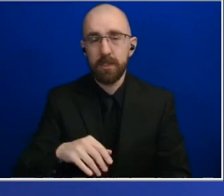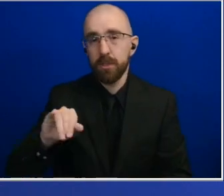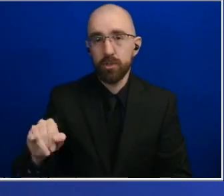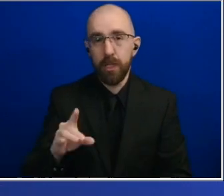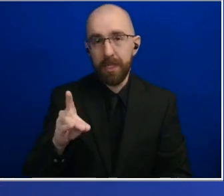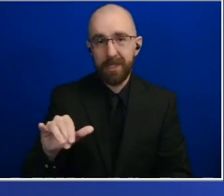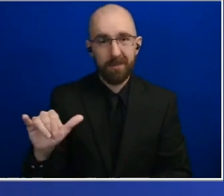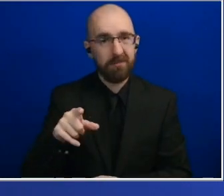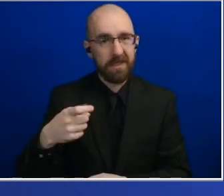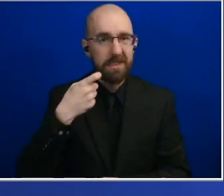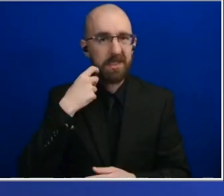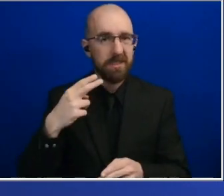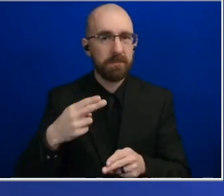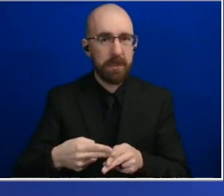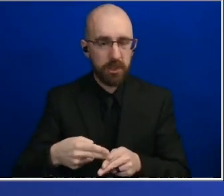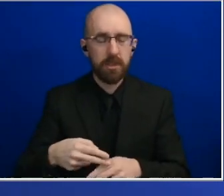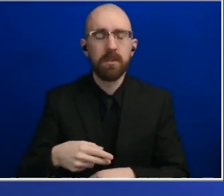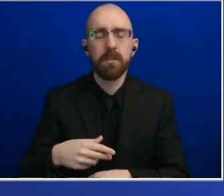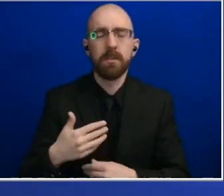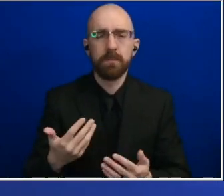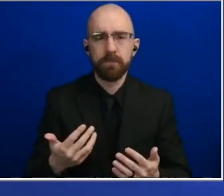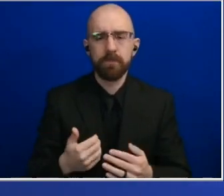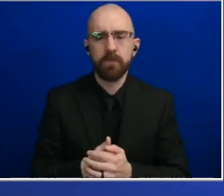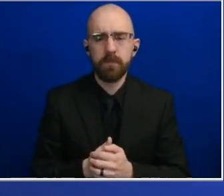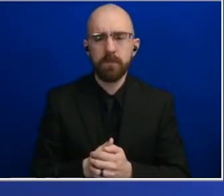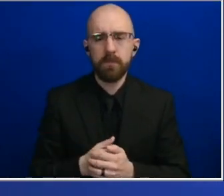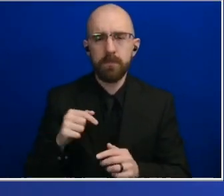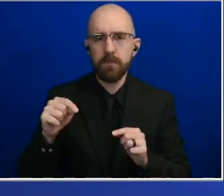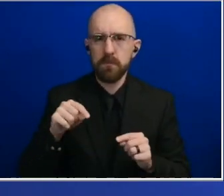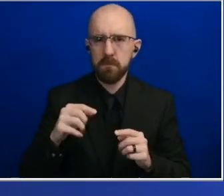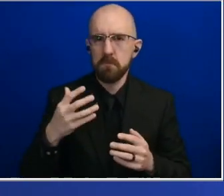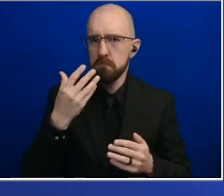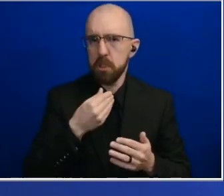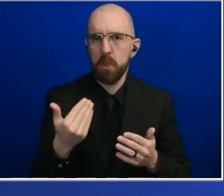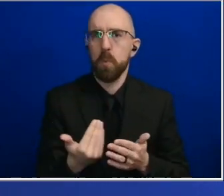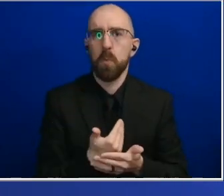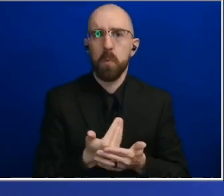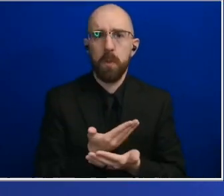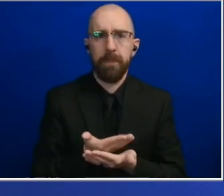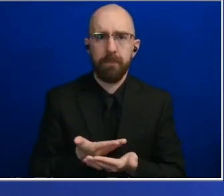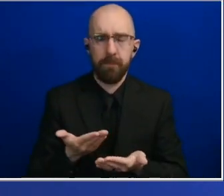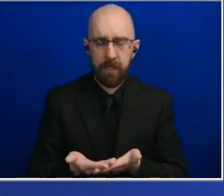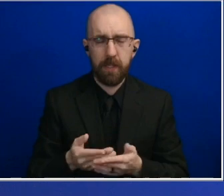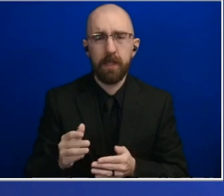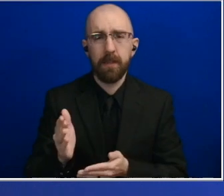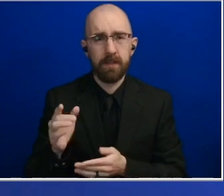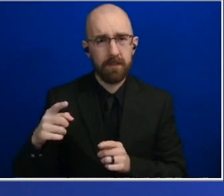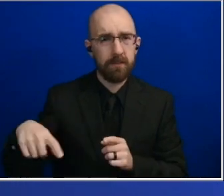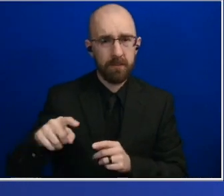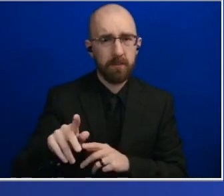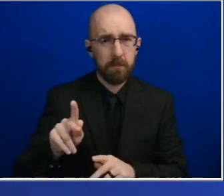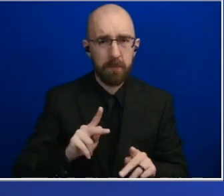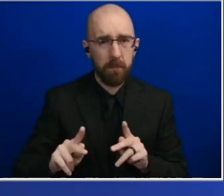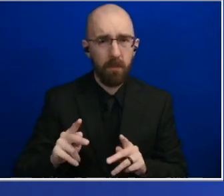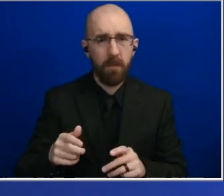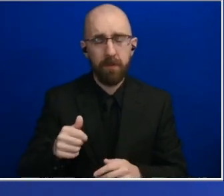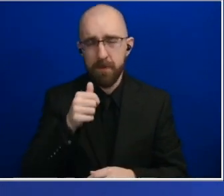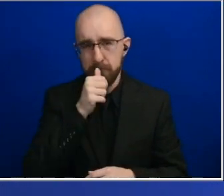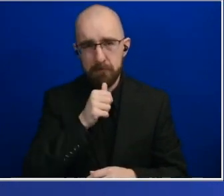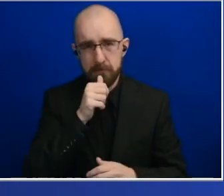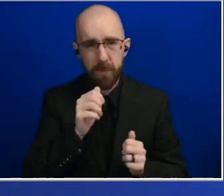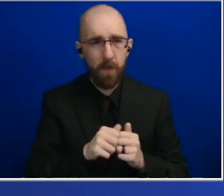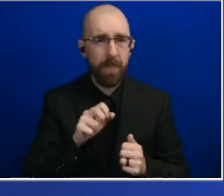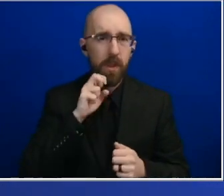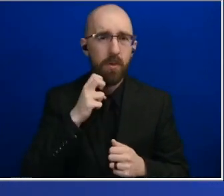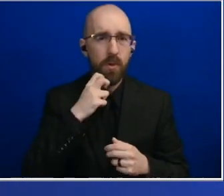mentioning, this is a relatively new thing, and there's people that have been dealing with nerve pain in the community